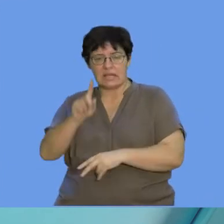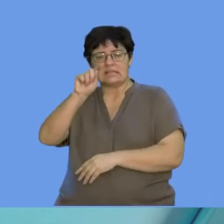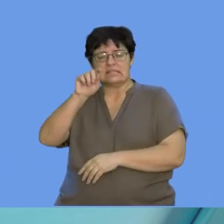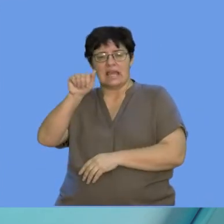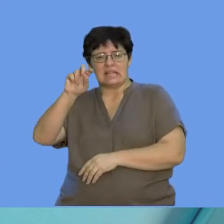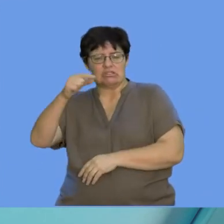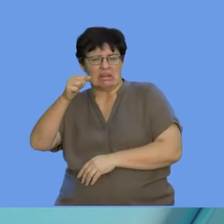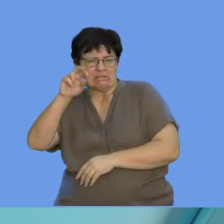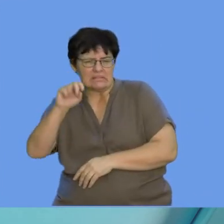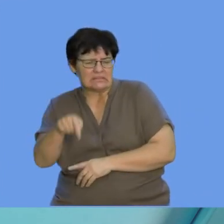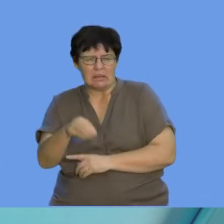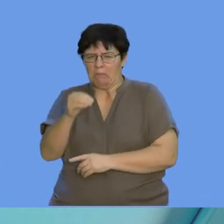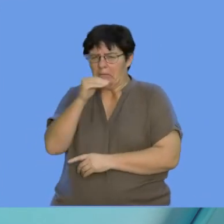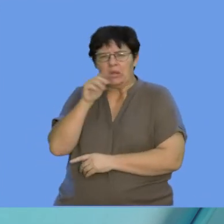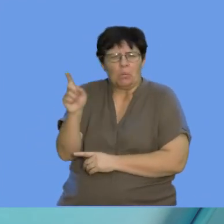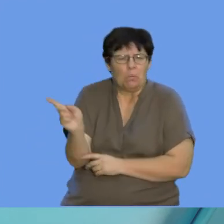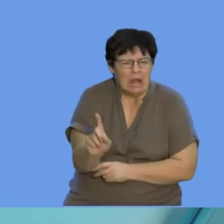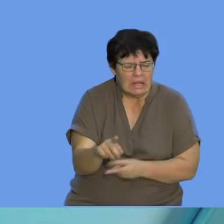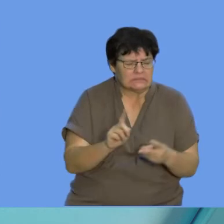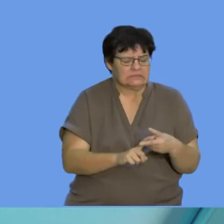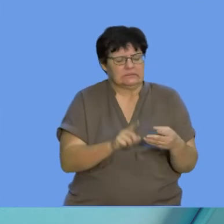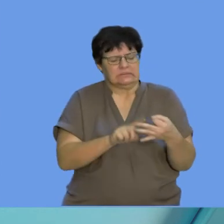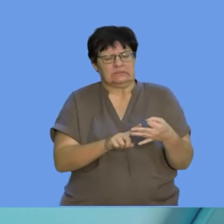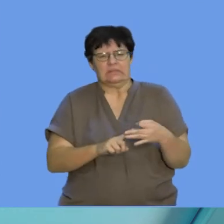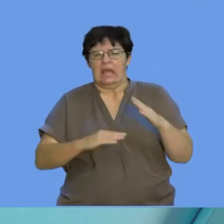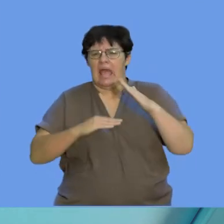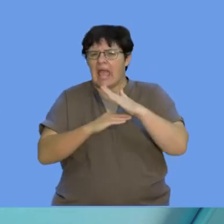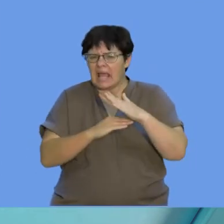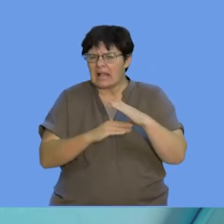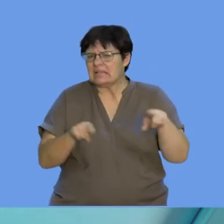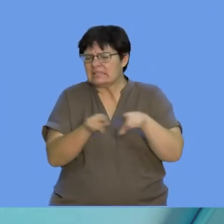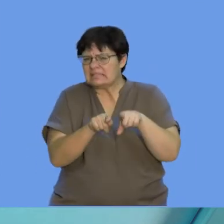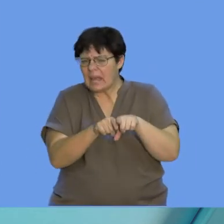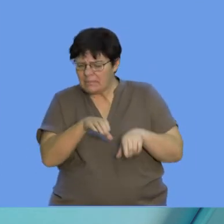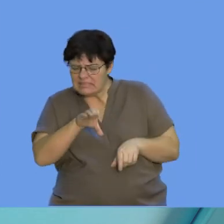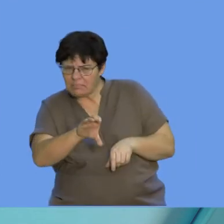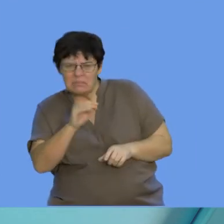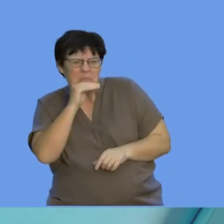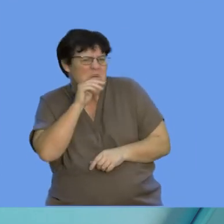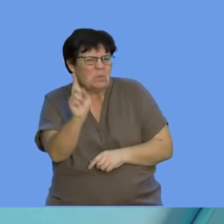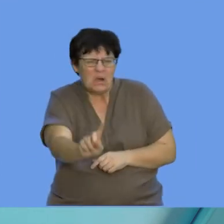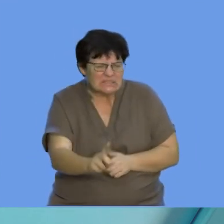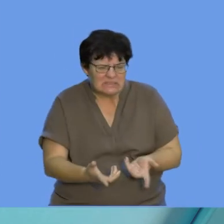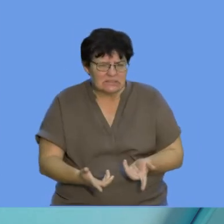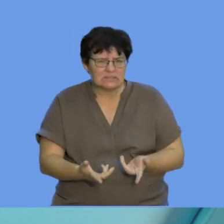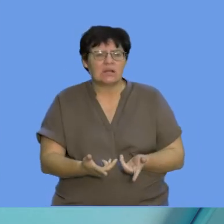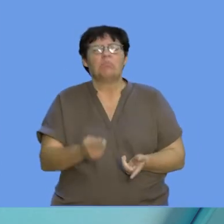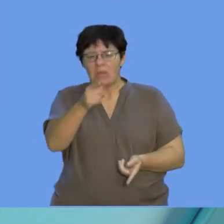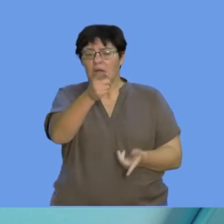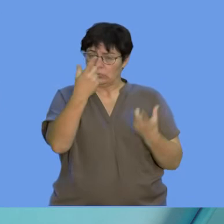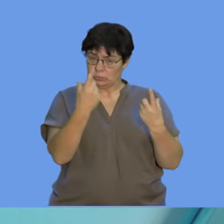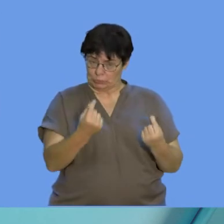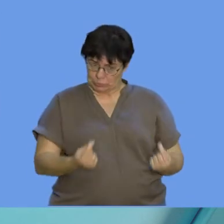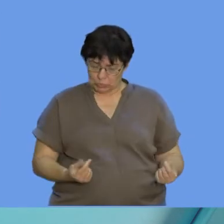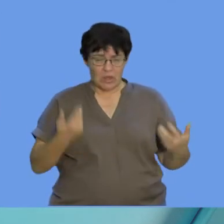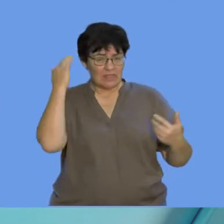what do they mean, and also some angles on the same segment, what do they mean. But I know you've done all these